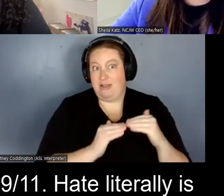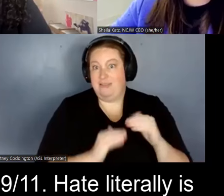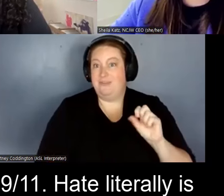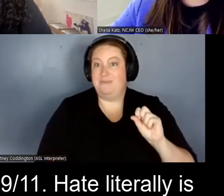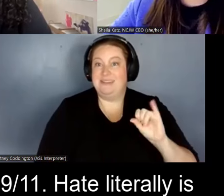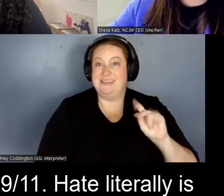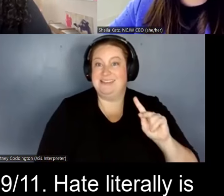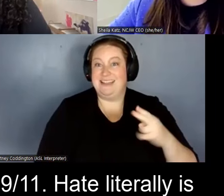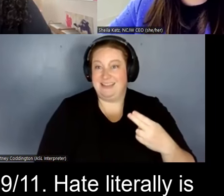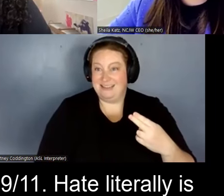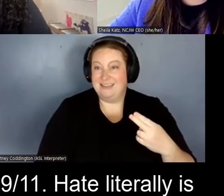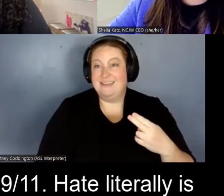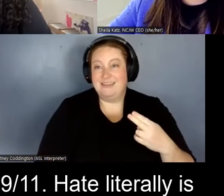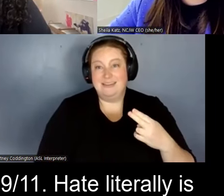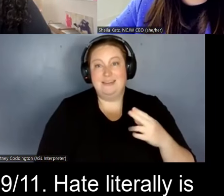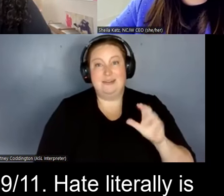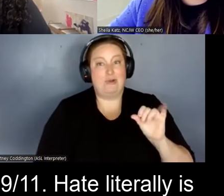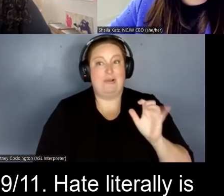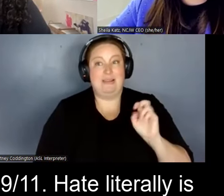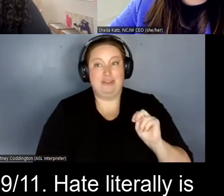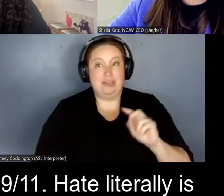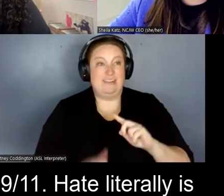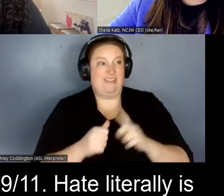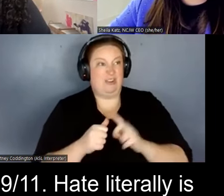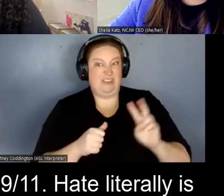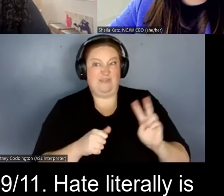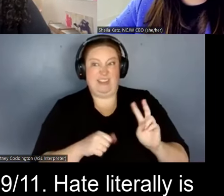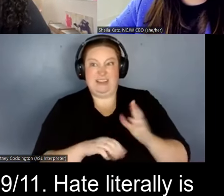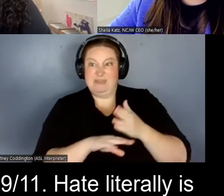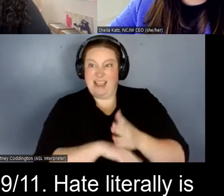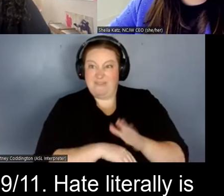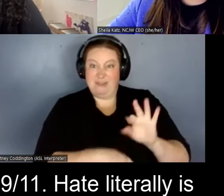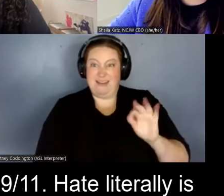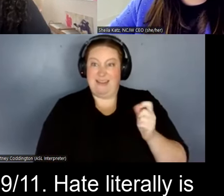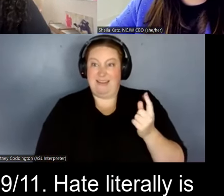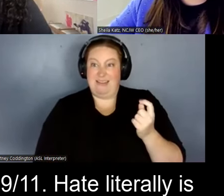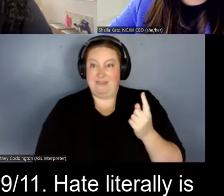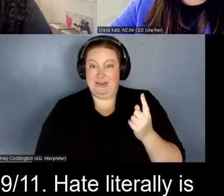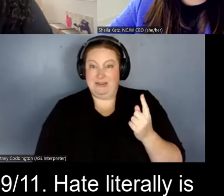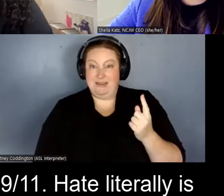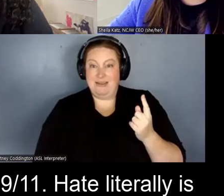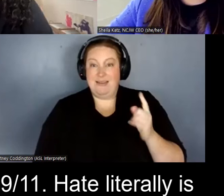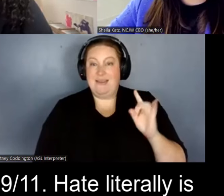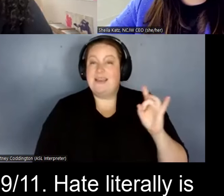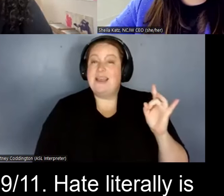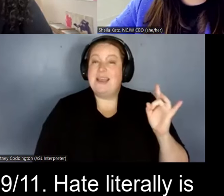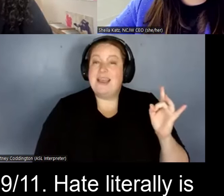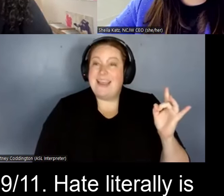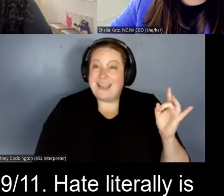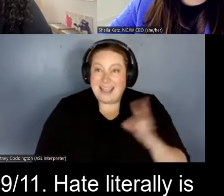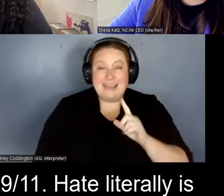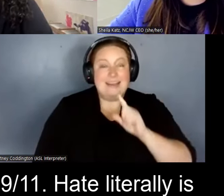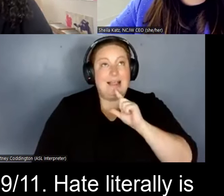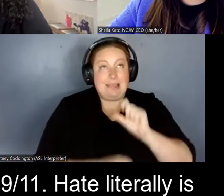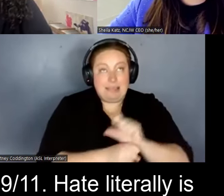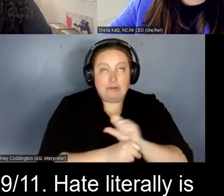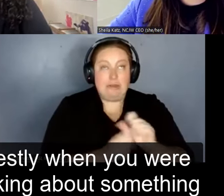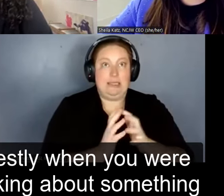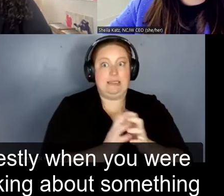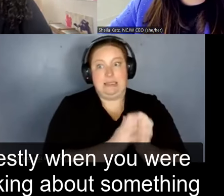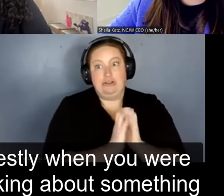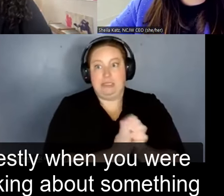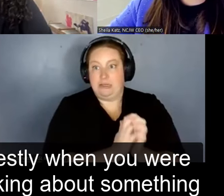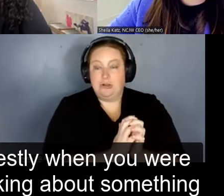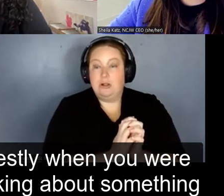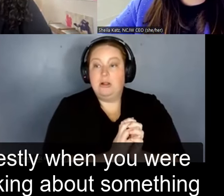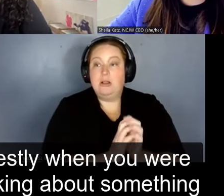of who the first victims were after 9/11, hate literally is intersectional. And therefore, our